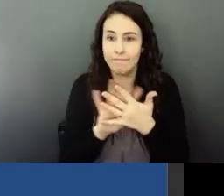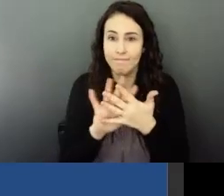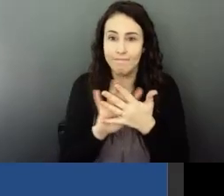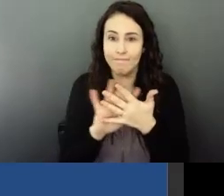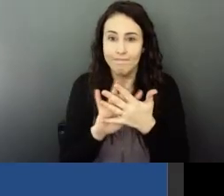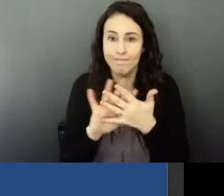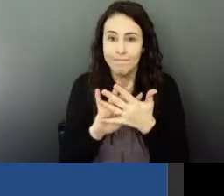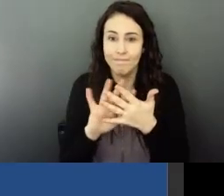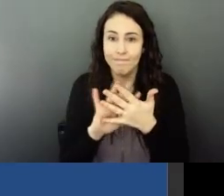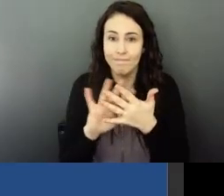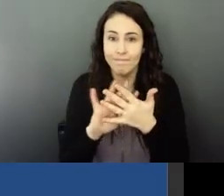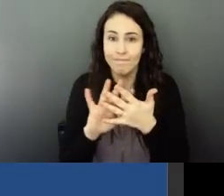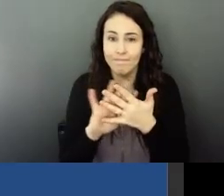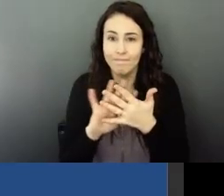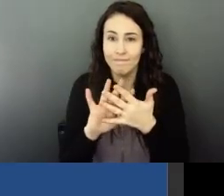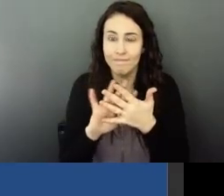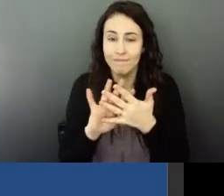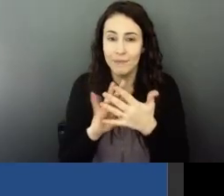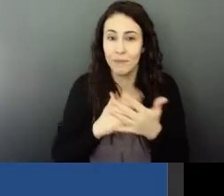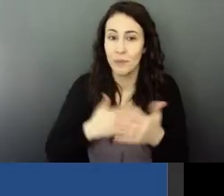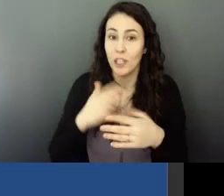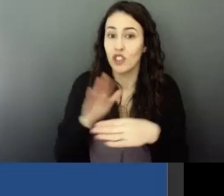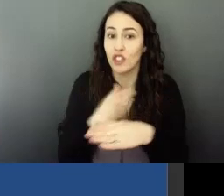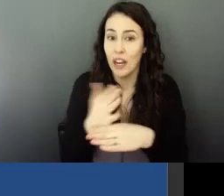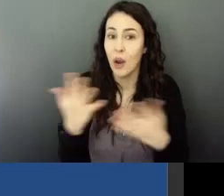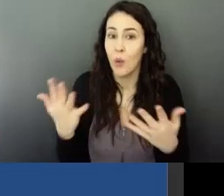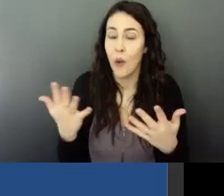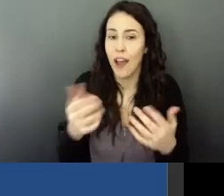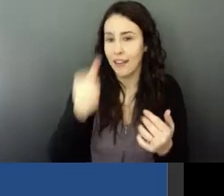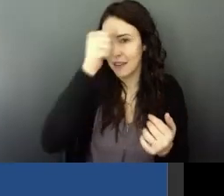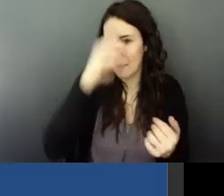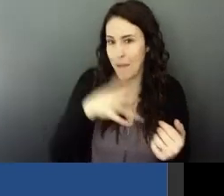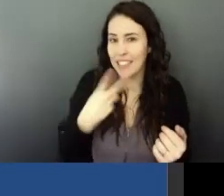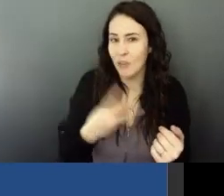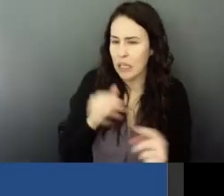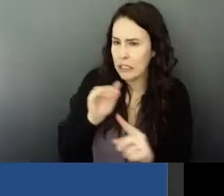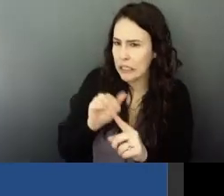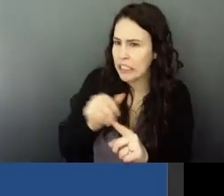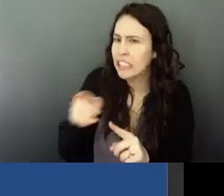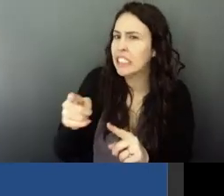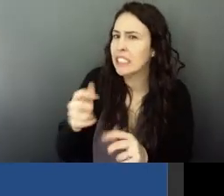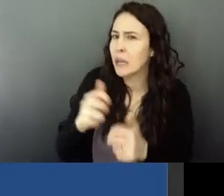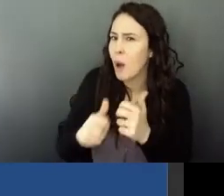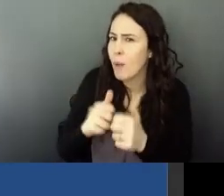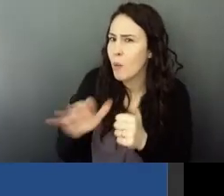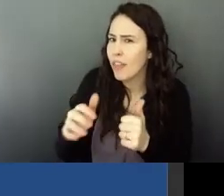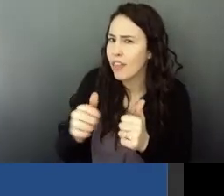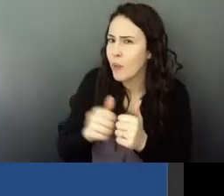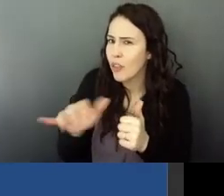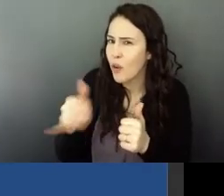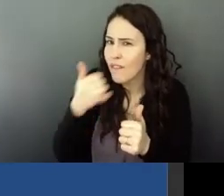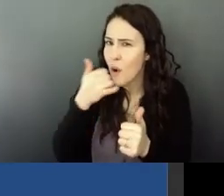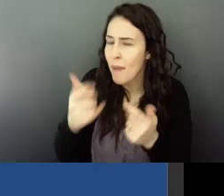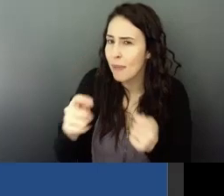please share what this activity said. Yes. Dr. Medium, are you having trouble with your phones? Maybe get closer to your